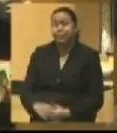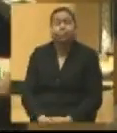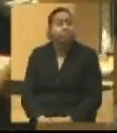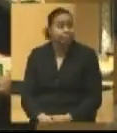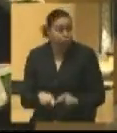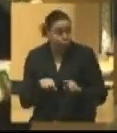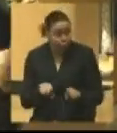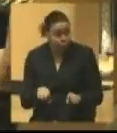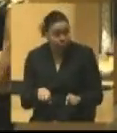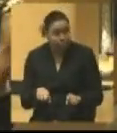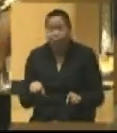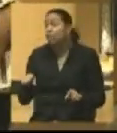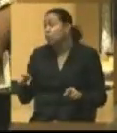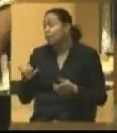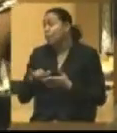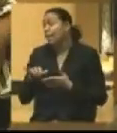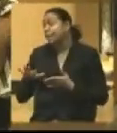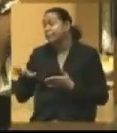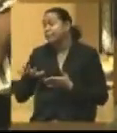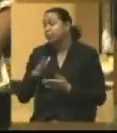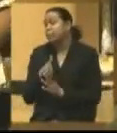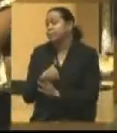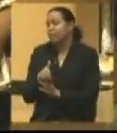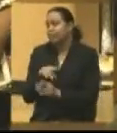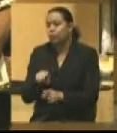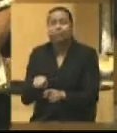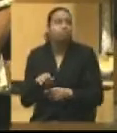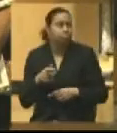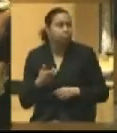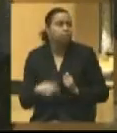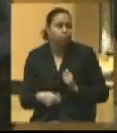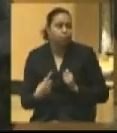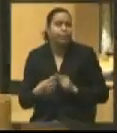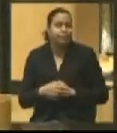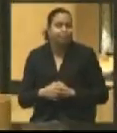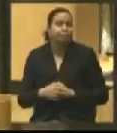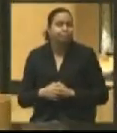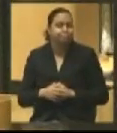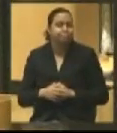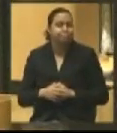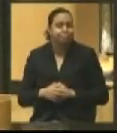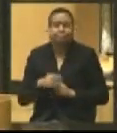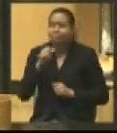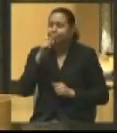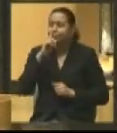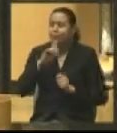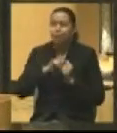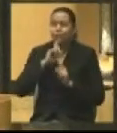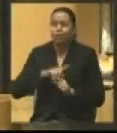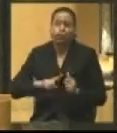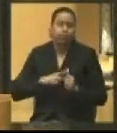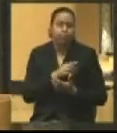During emancipation, well, Well, that's a tough during one. the coming up to it. That's a tough one. I'm not sure how to answer the